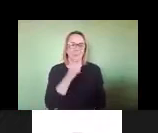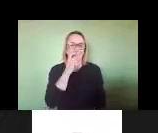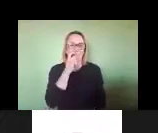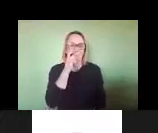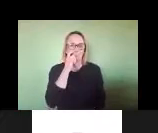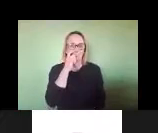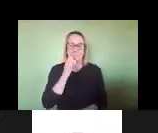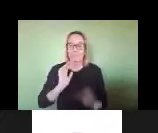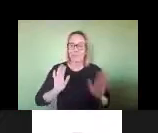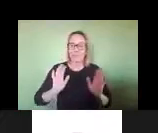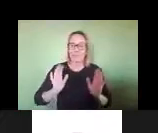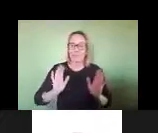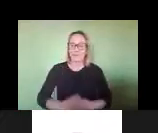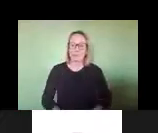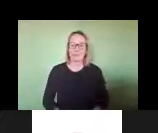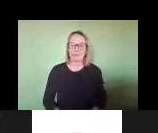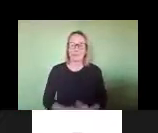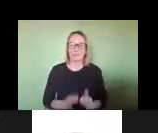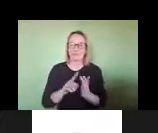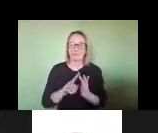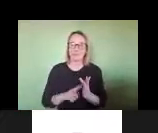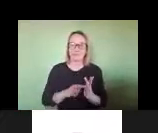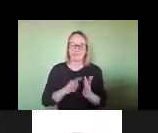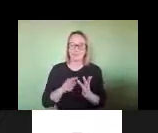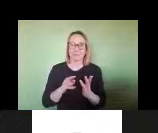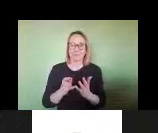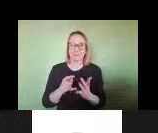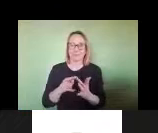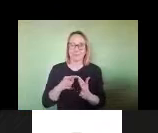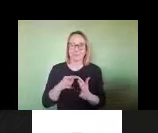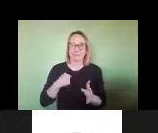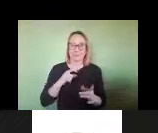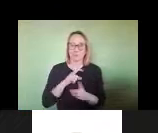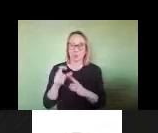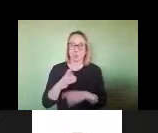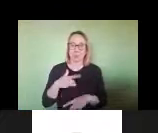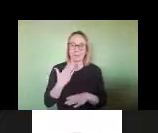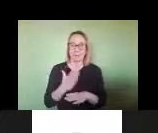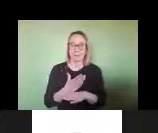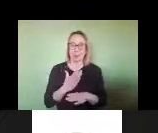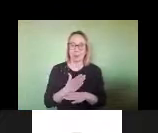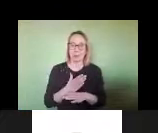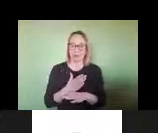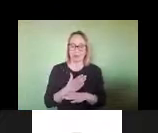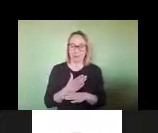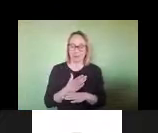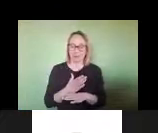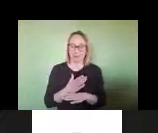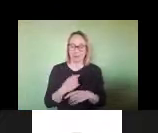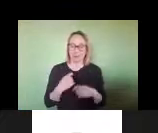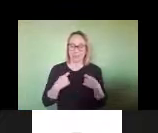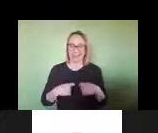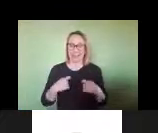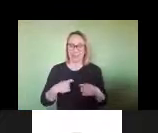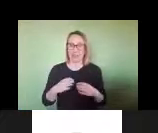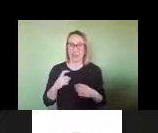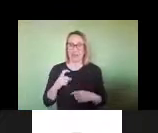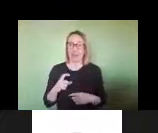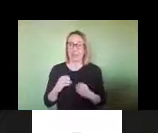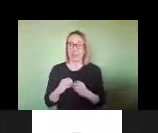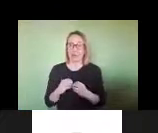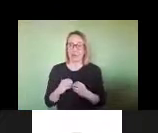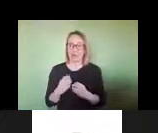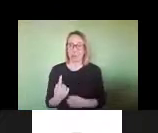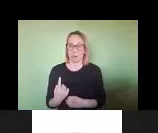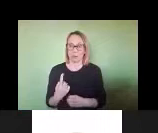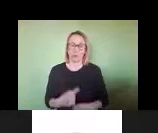Hi everybody, I'm Josie and I'm the community living worker for Airdrie and Cumbernauld 1.